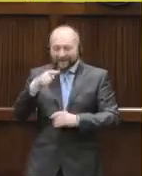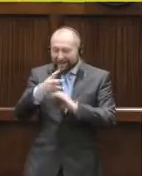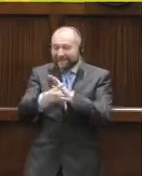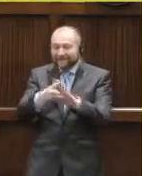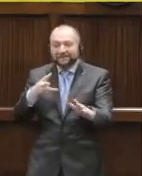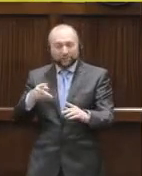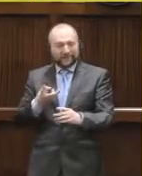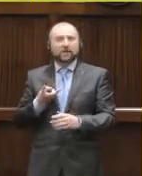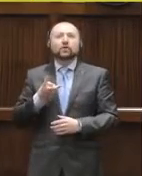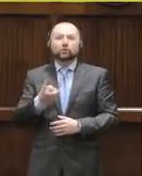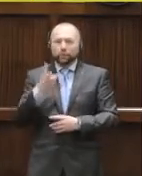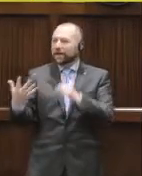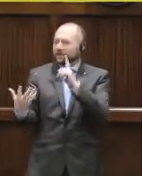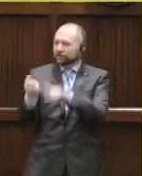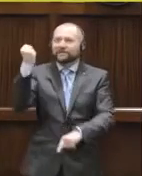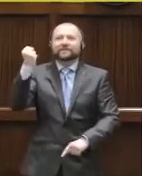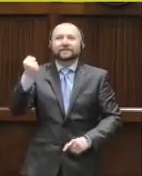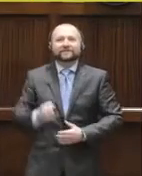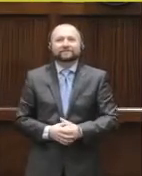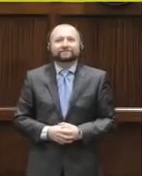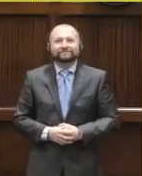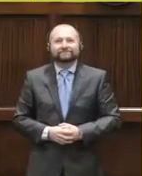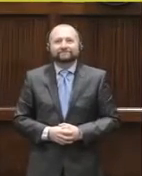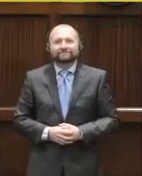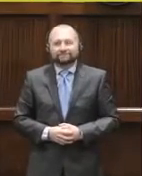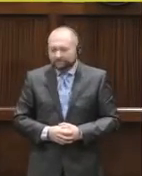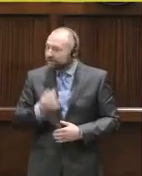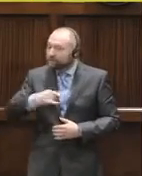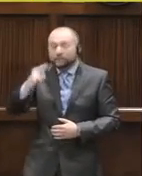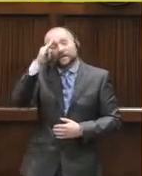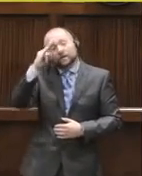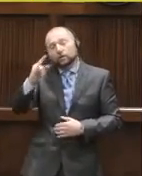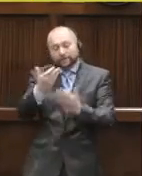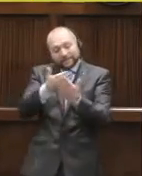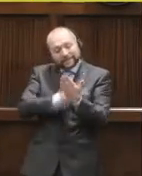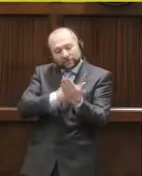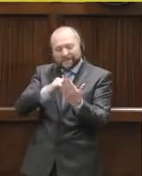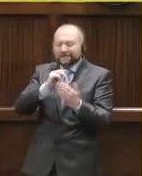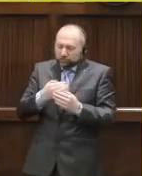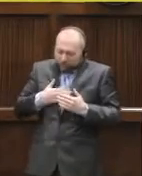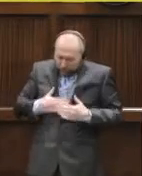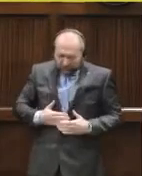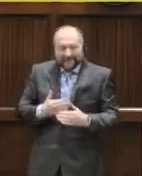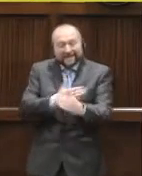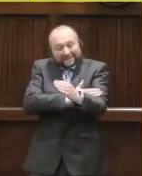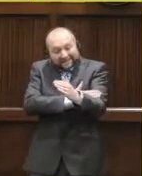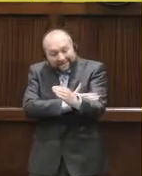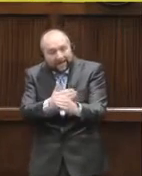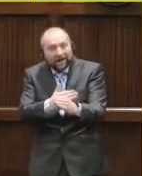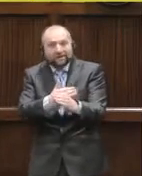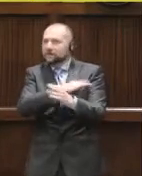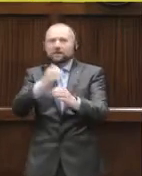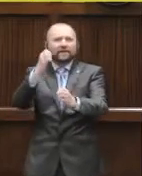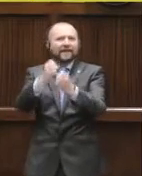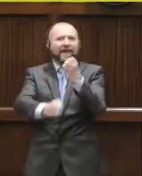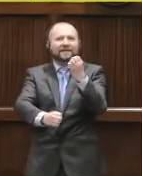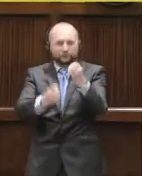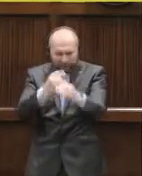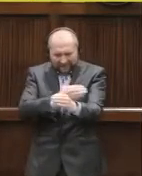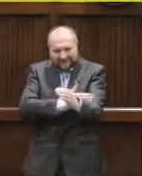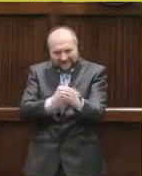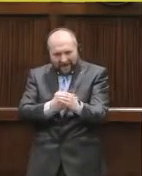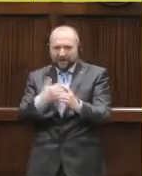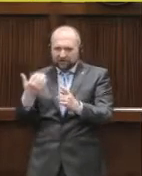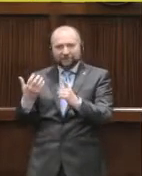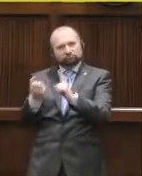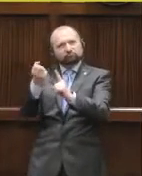goal will be achieved. I hope that this legislation is just the start and not the end of this journey.